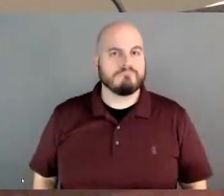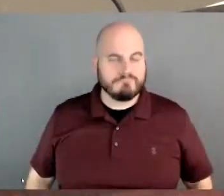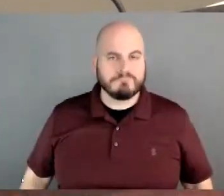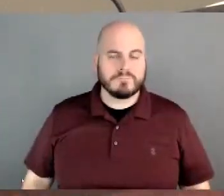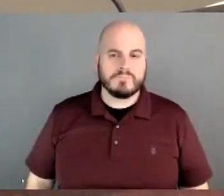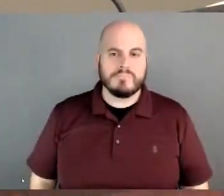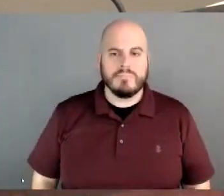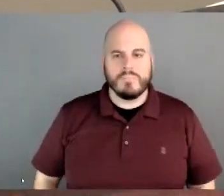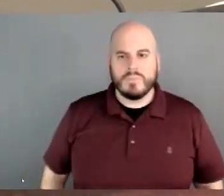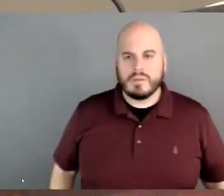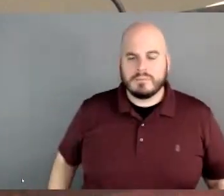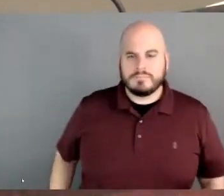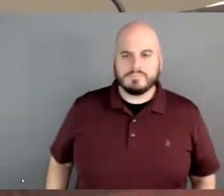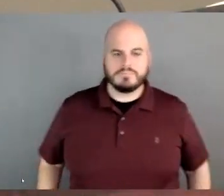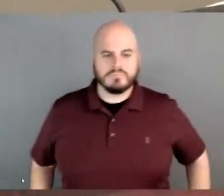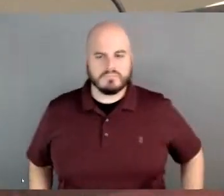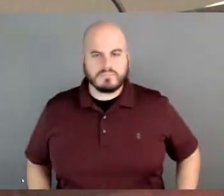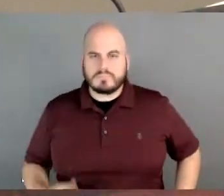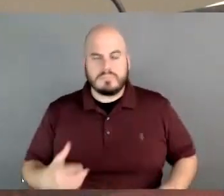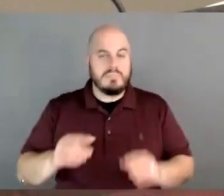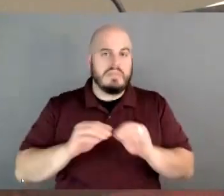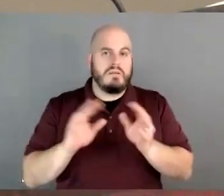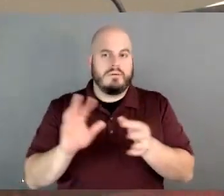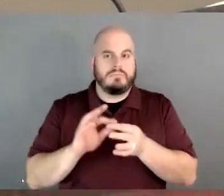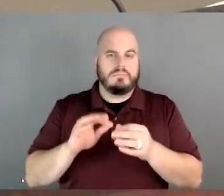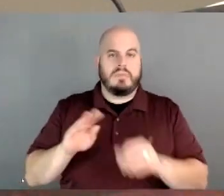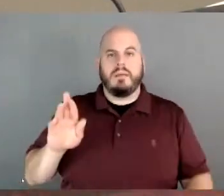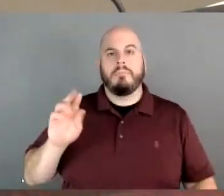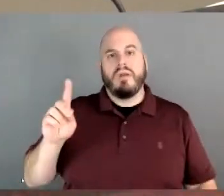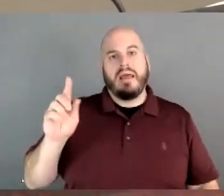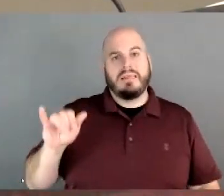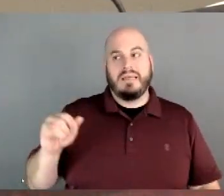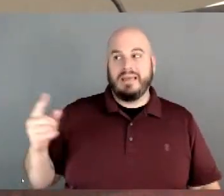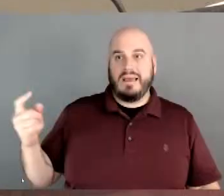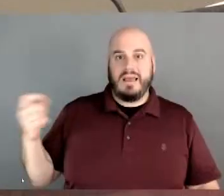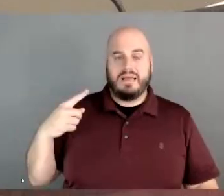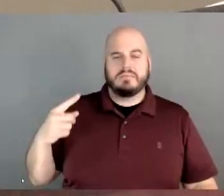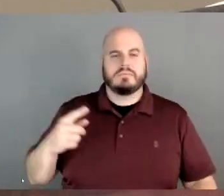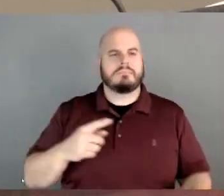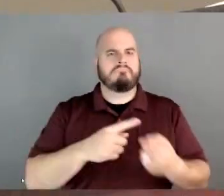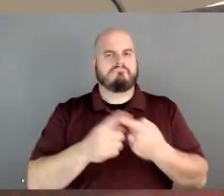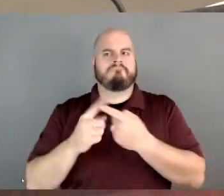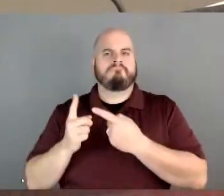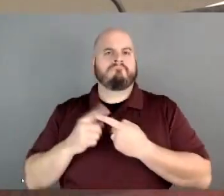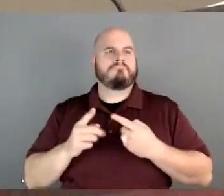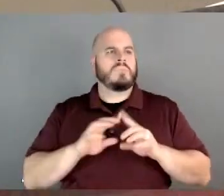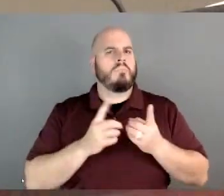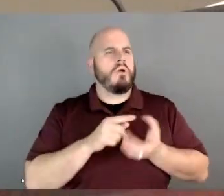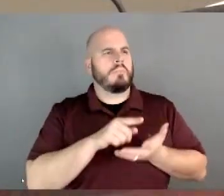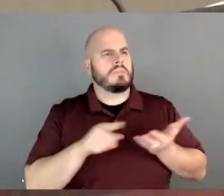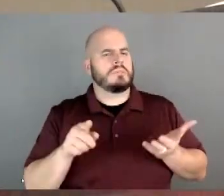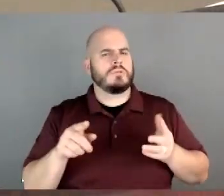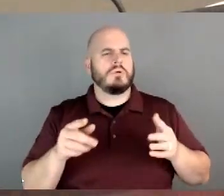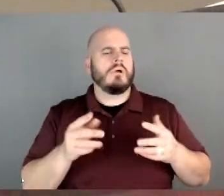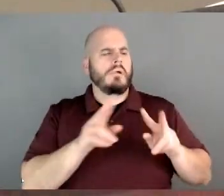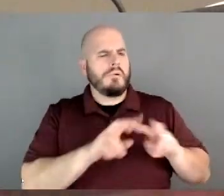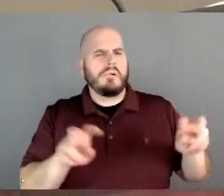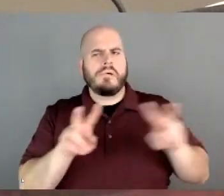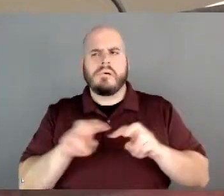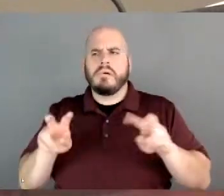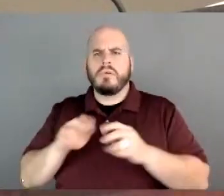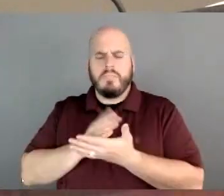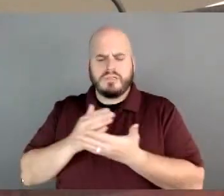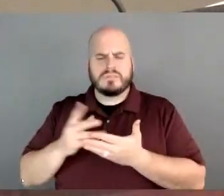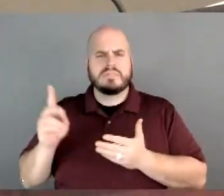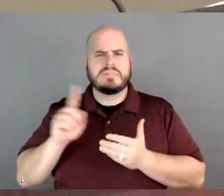There were no bones made about the fact that Bradley asked our different departments to look at their budgets and see where we could cut, and